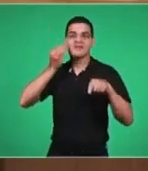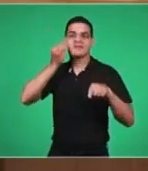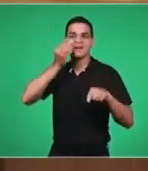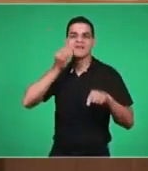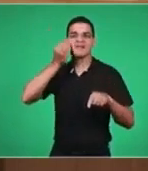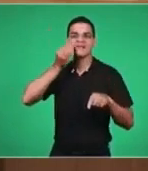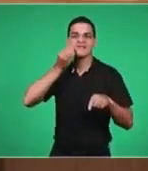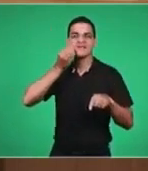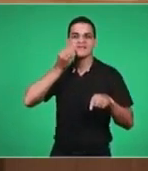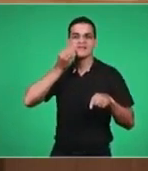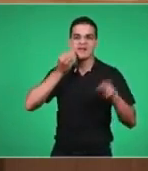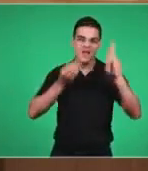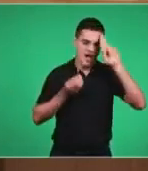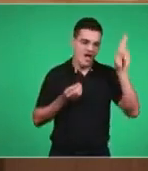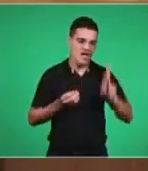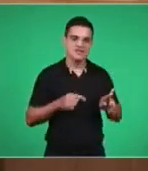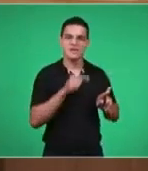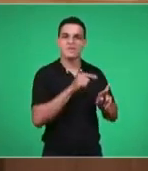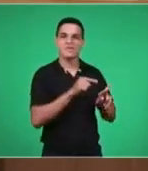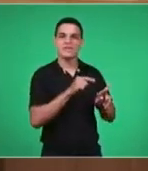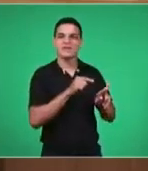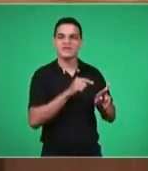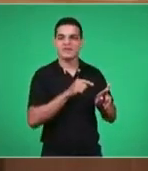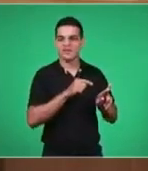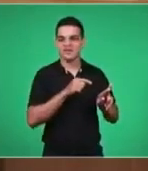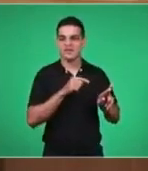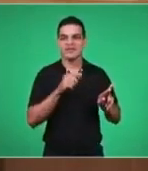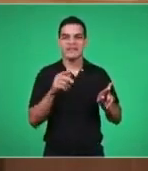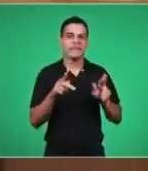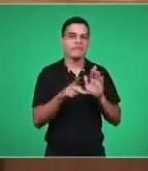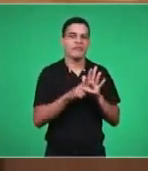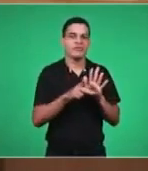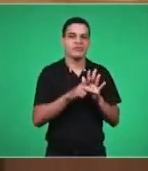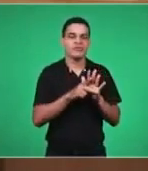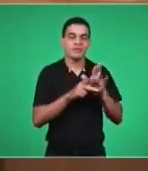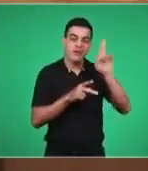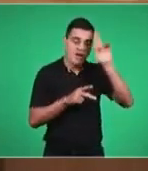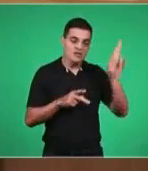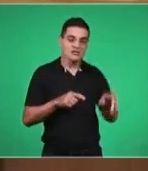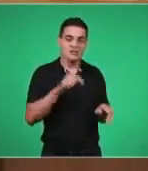experience that comes only with the Holy Spirit and with the Lord.